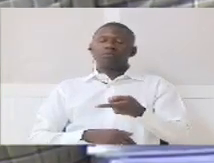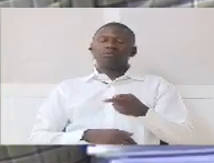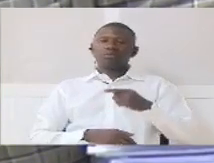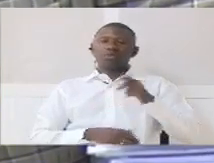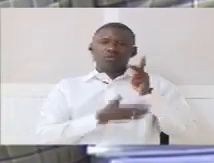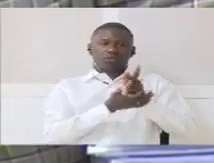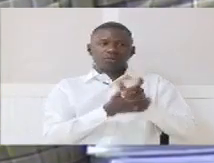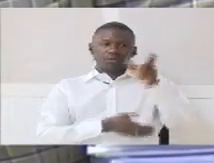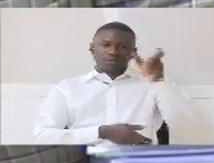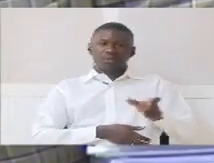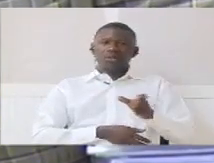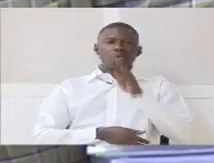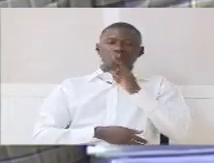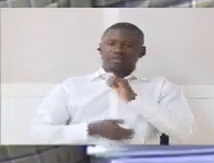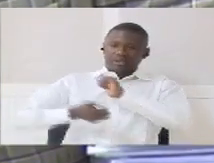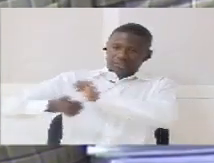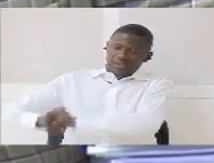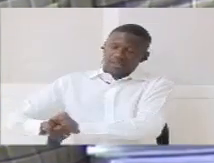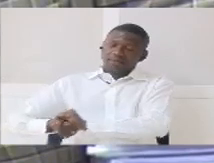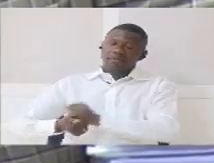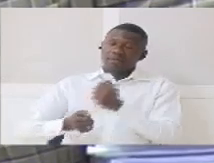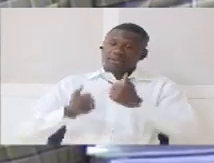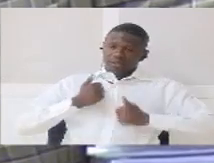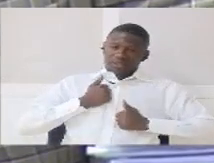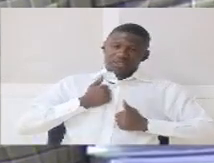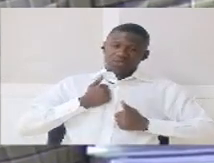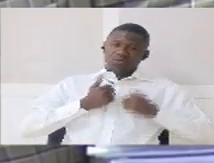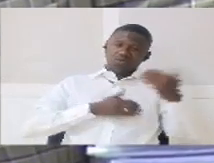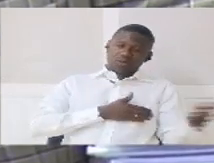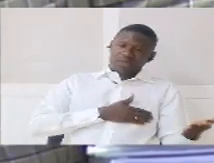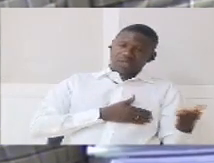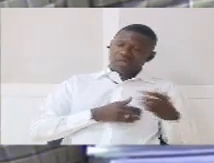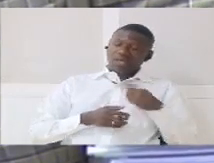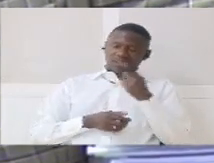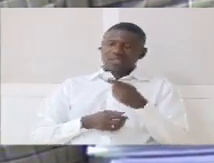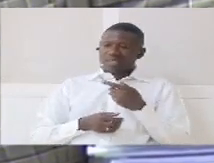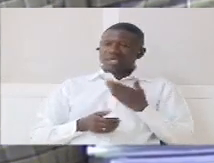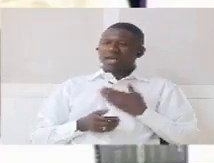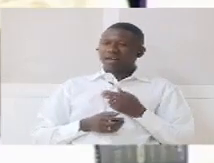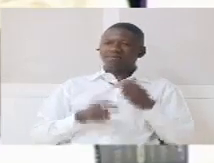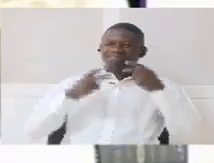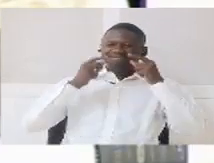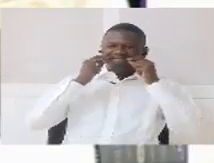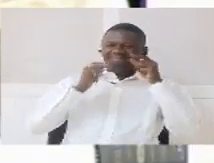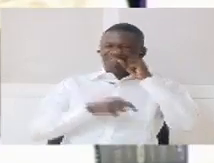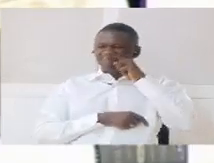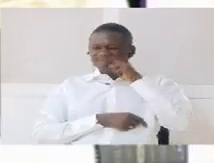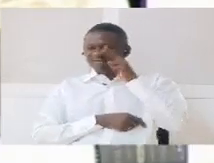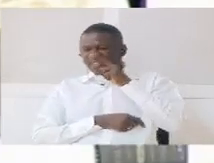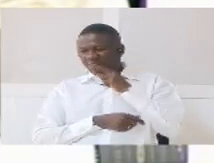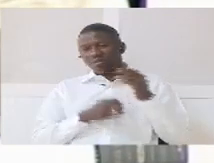been detained in the security wing, and they said it's infested with rodents, with rats, and so